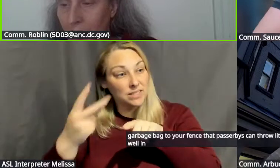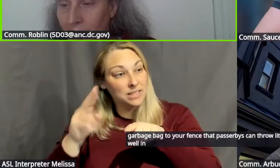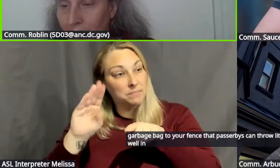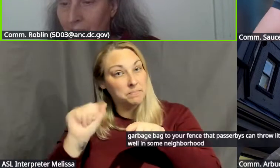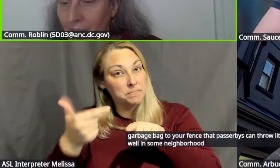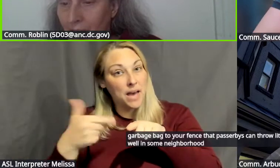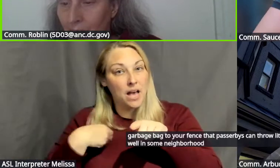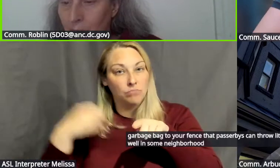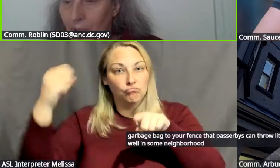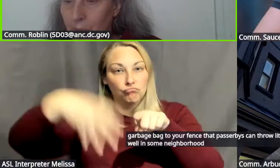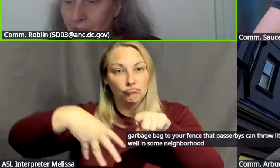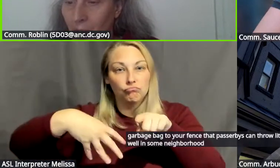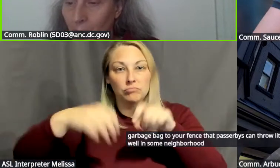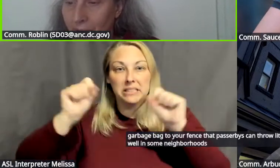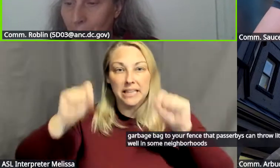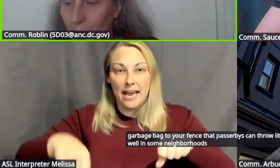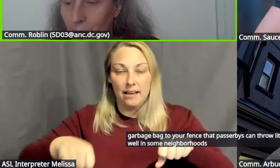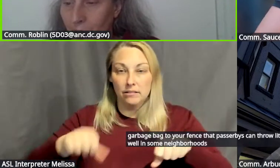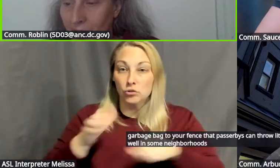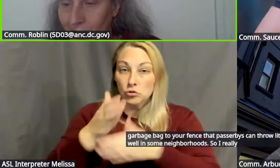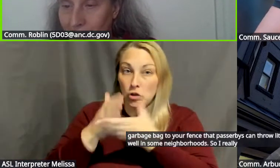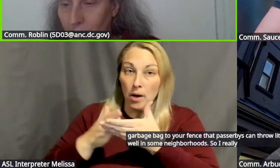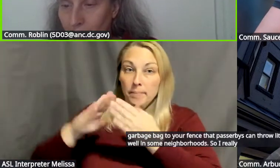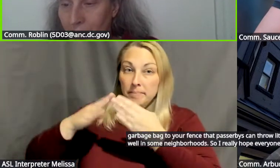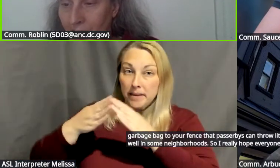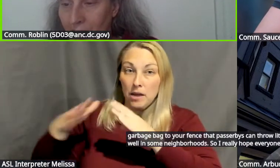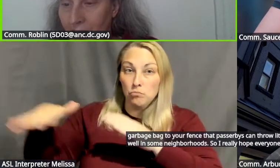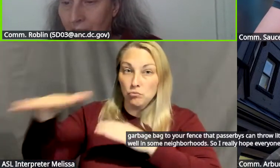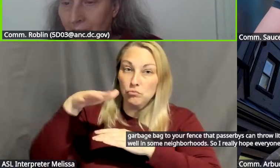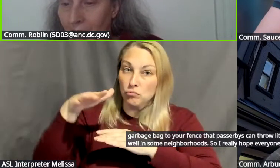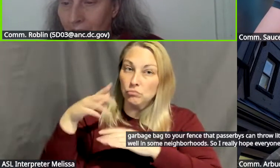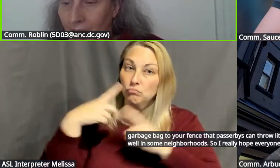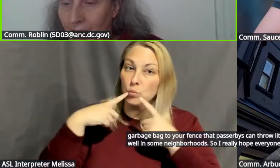neighborhoods. So I really hope everyone will consider doing it.